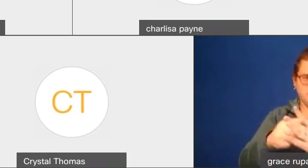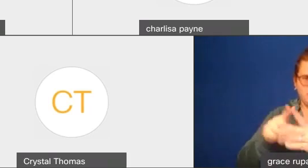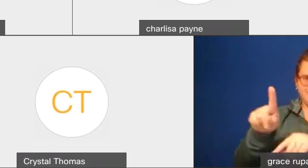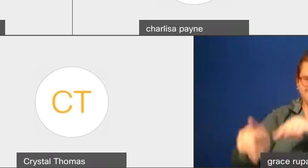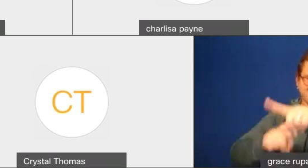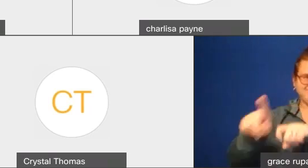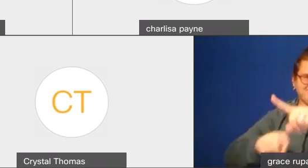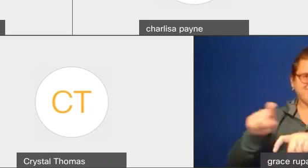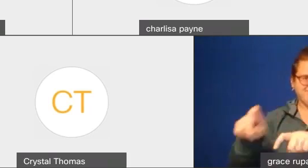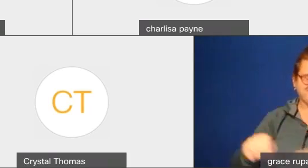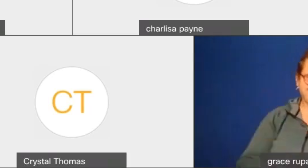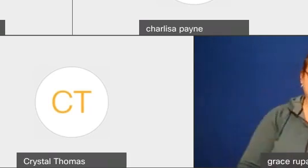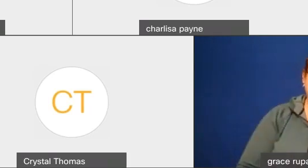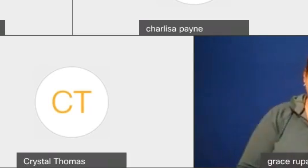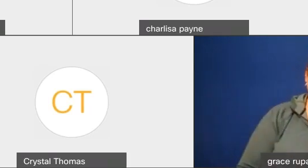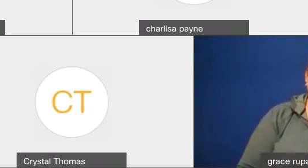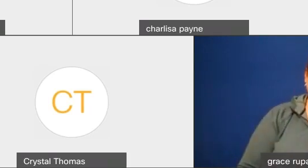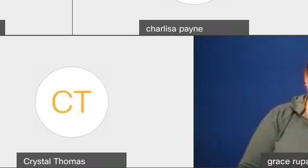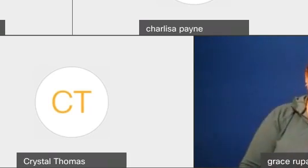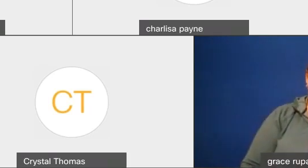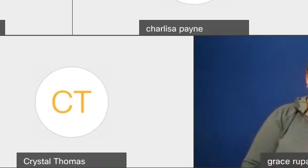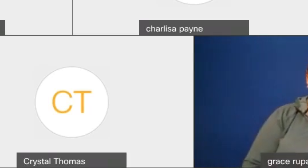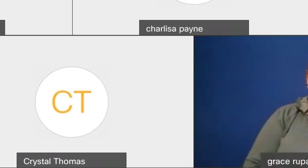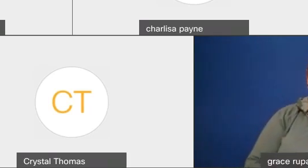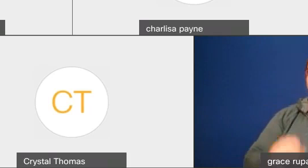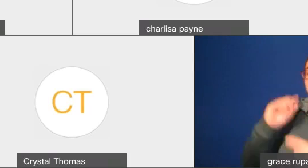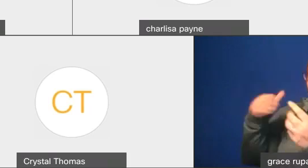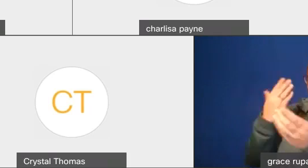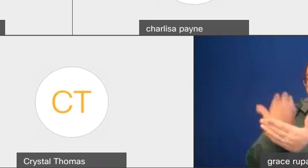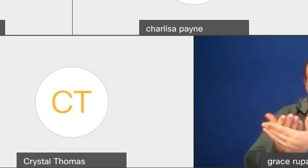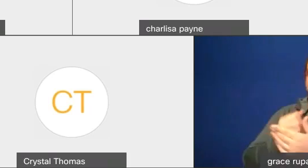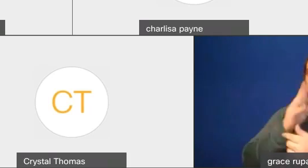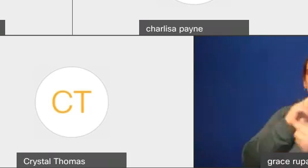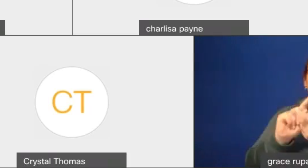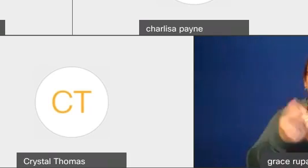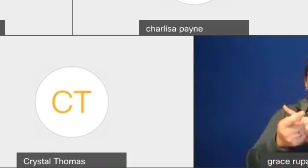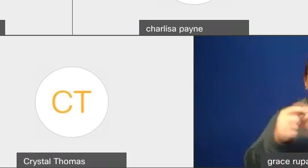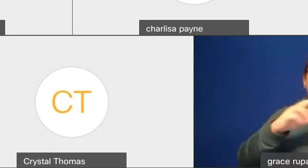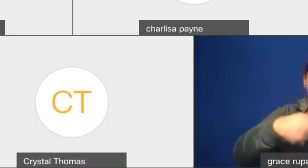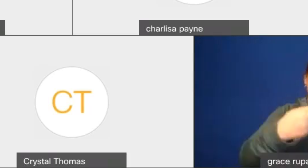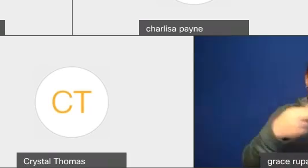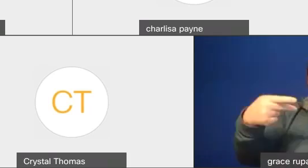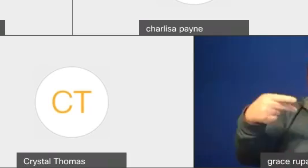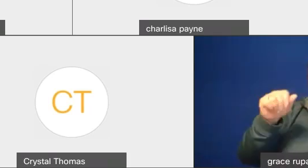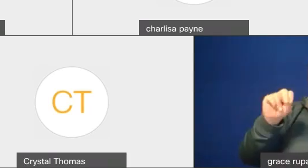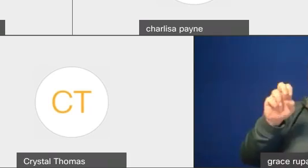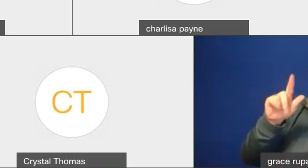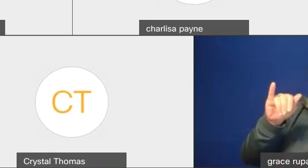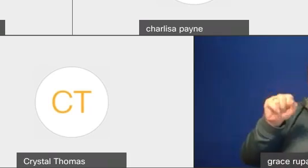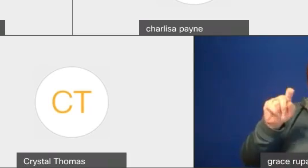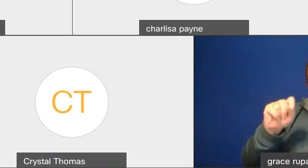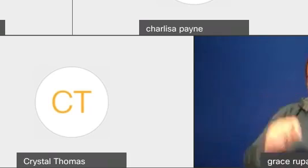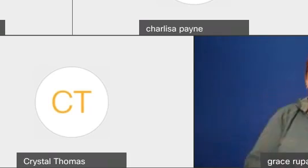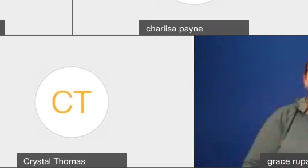listed as panelists so that they can respond. Okay. So let's, for other questions for you,